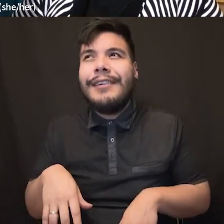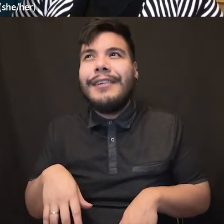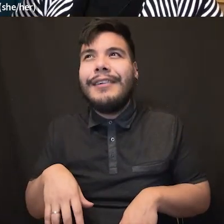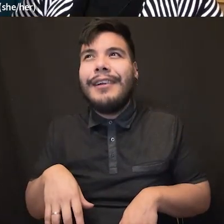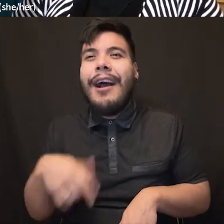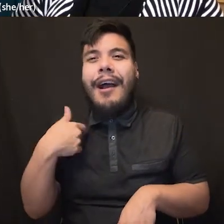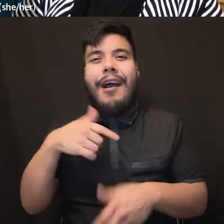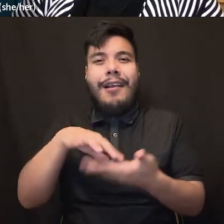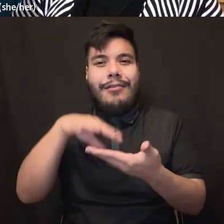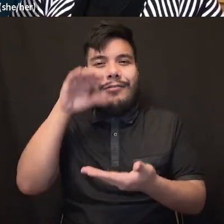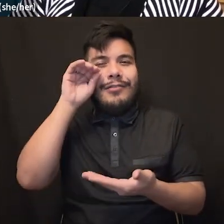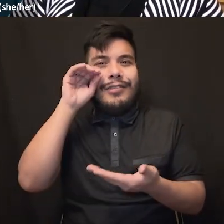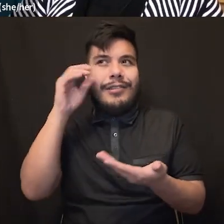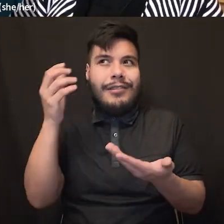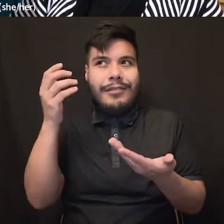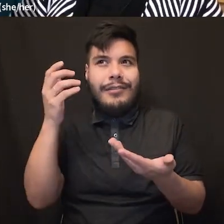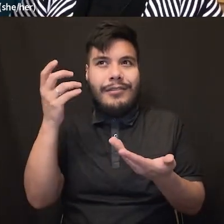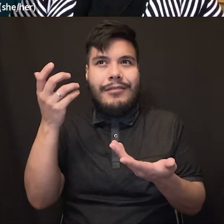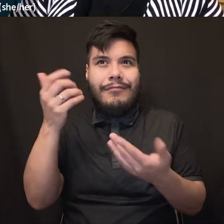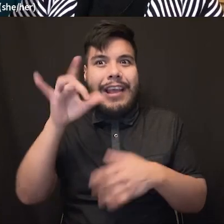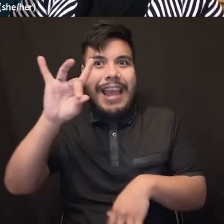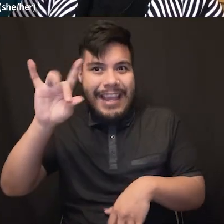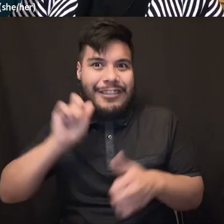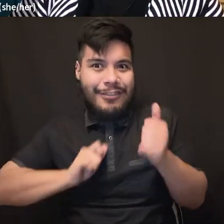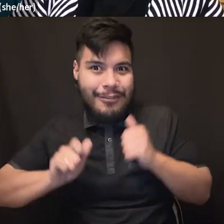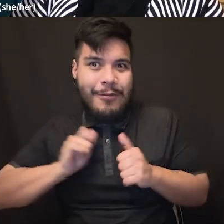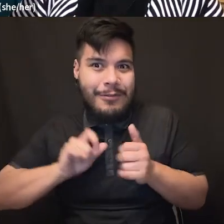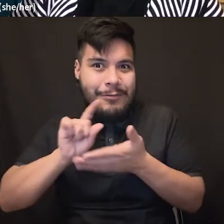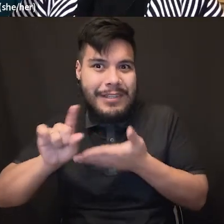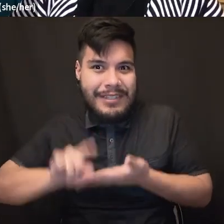I learned it 8 shows a week for a couple months.